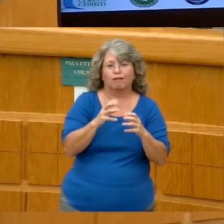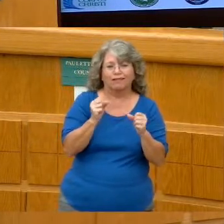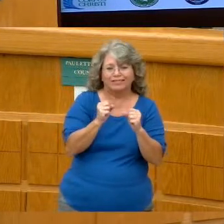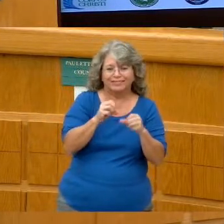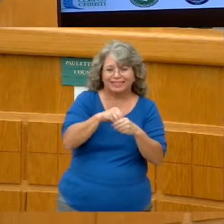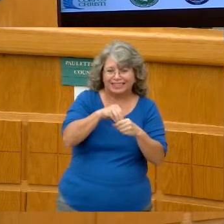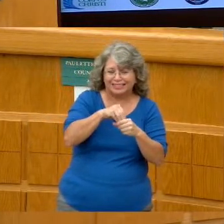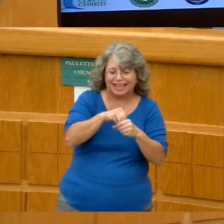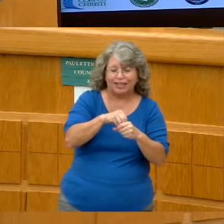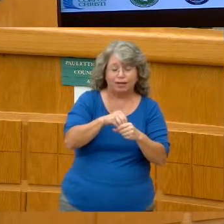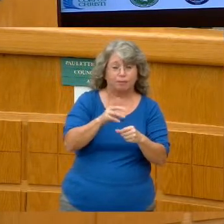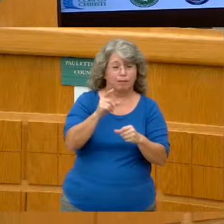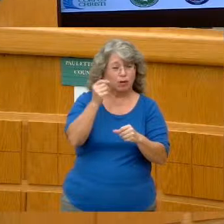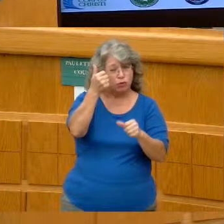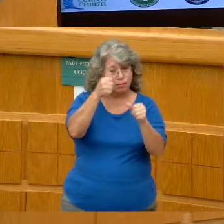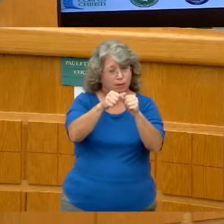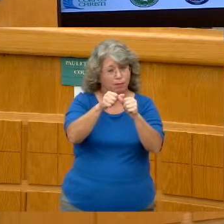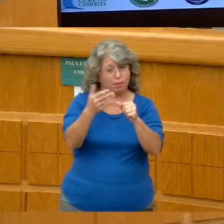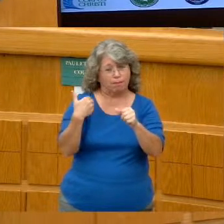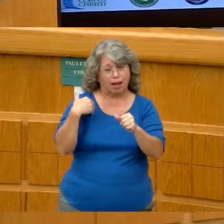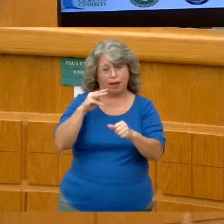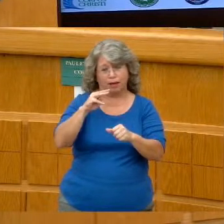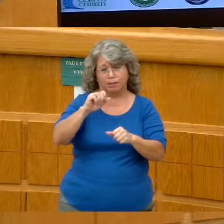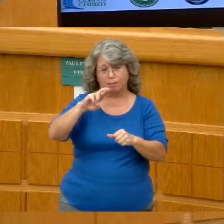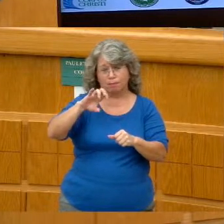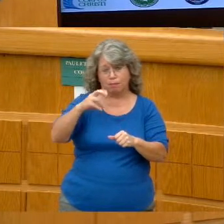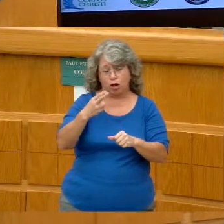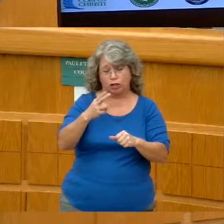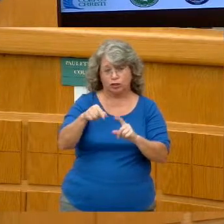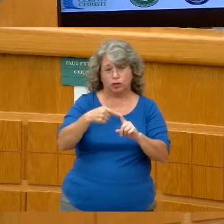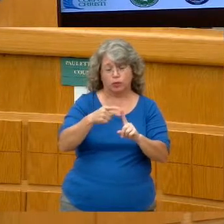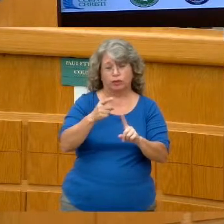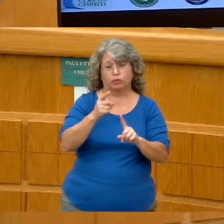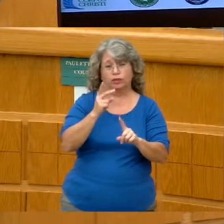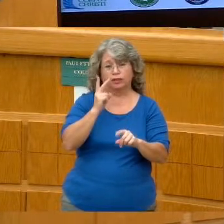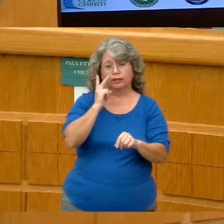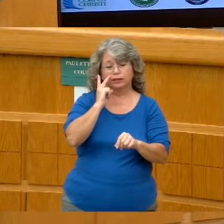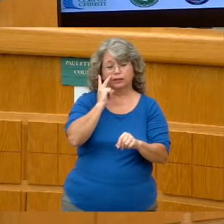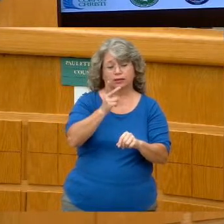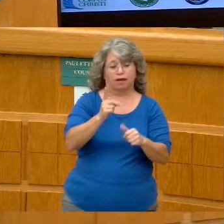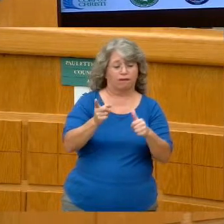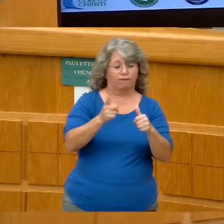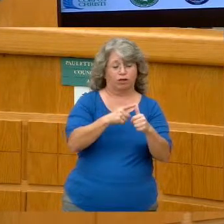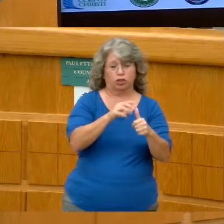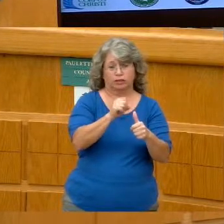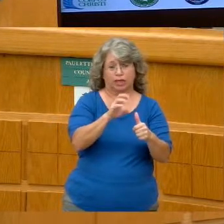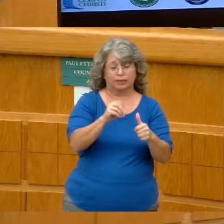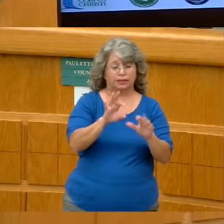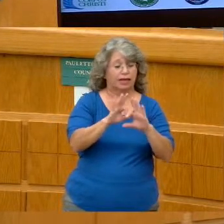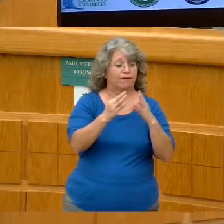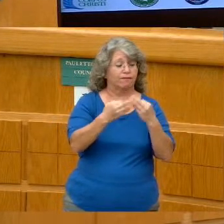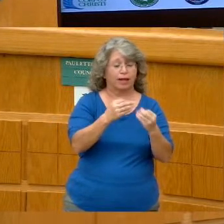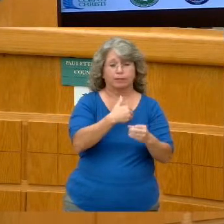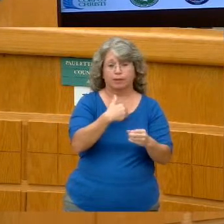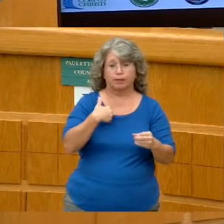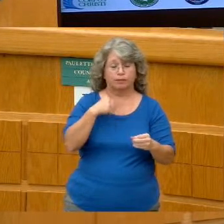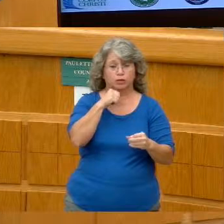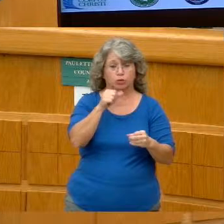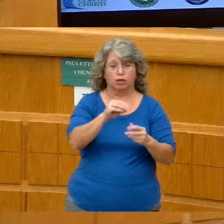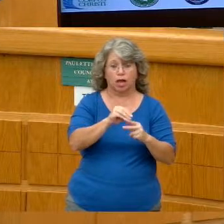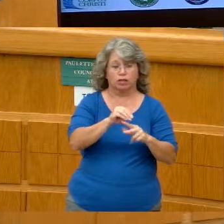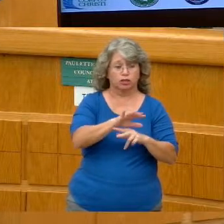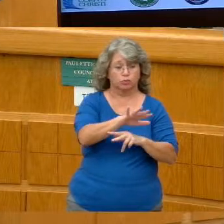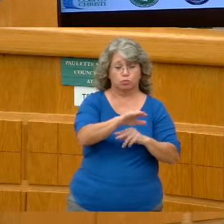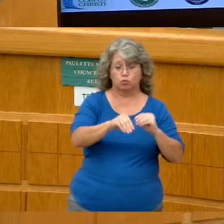when we started seeing our first COVID cases, family members were not spreading it to other family members. They were so afraid of the virus that they were